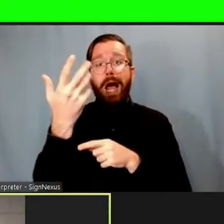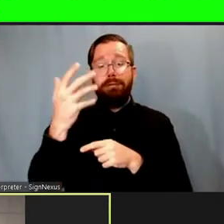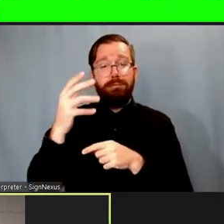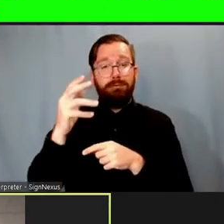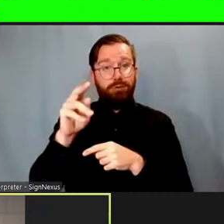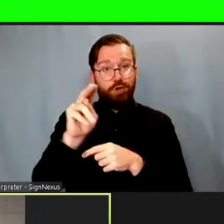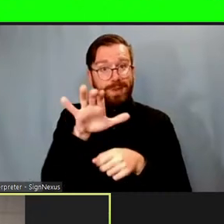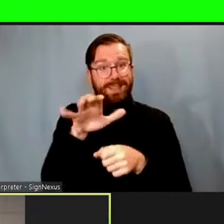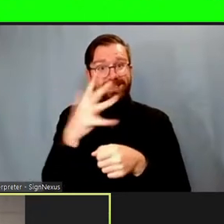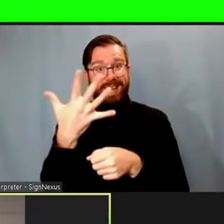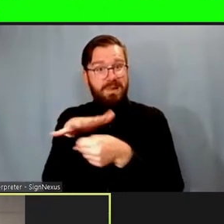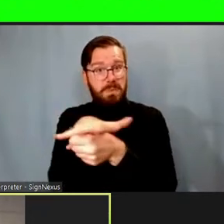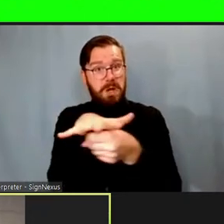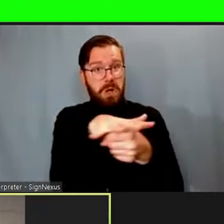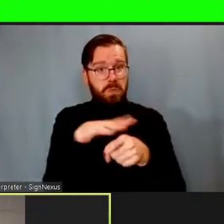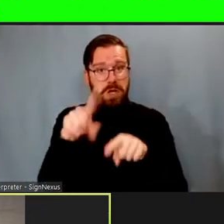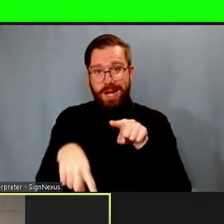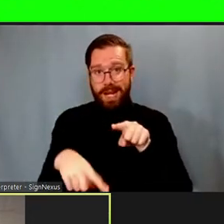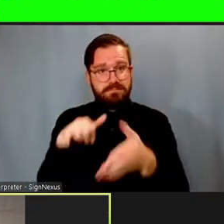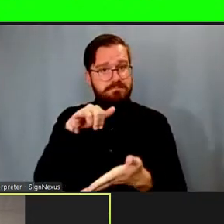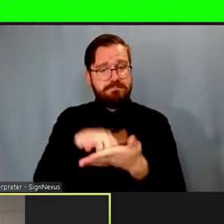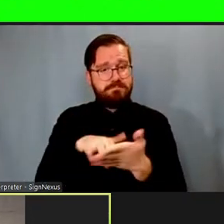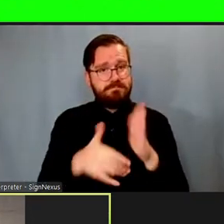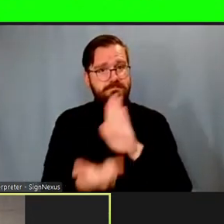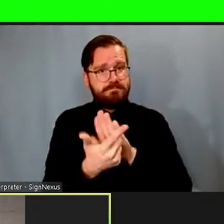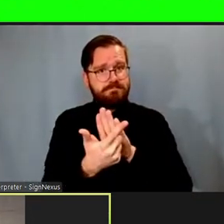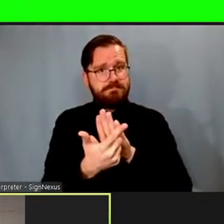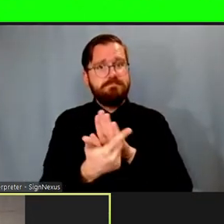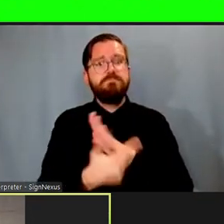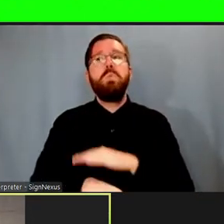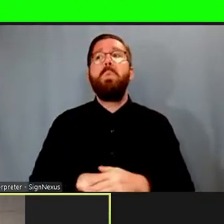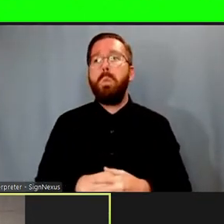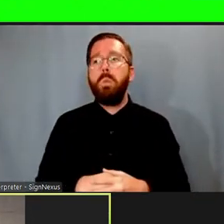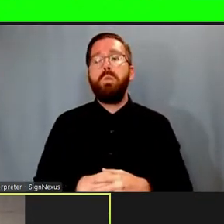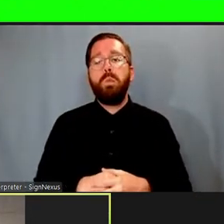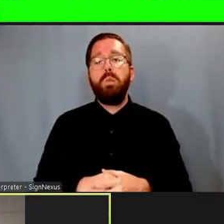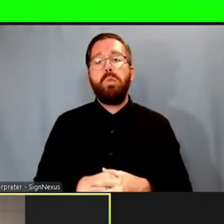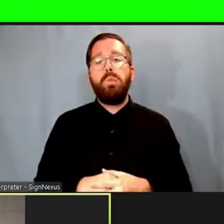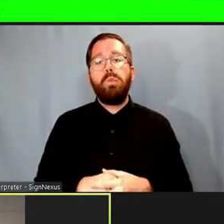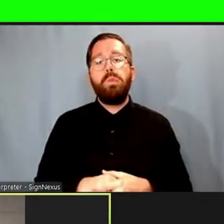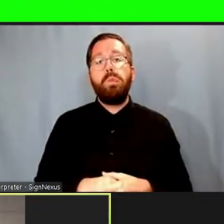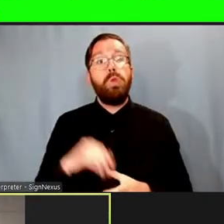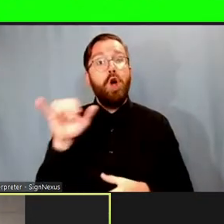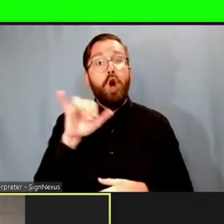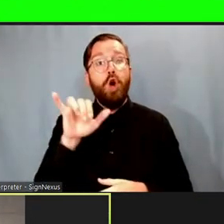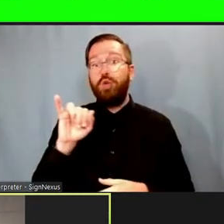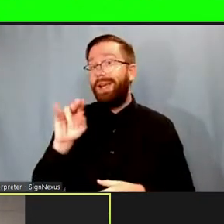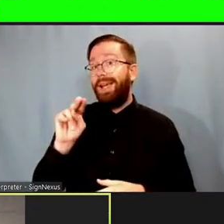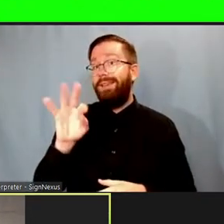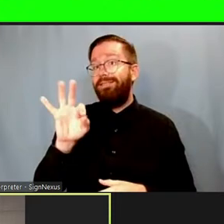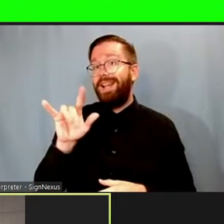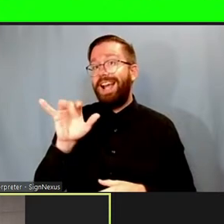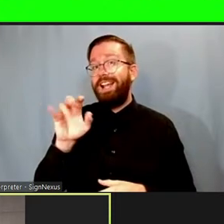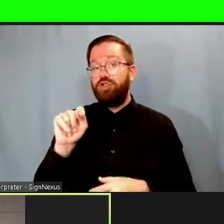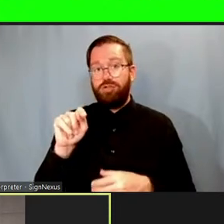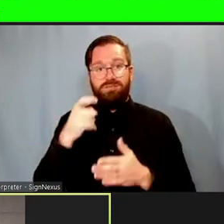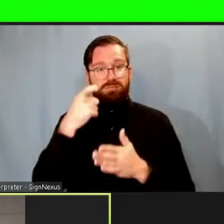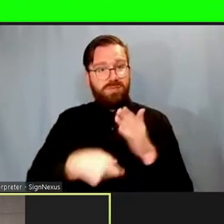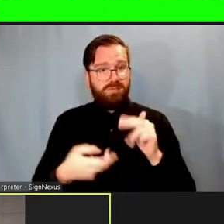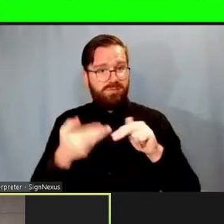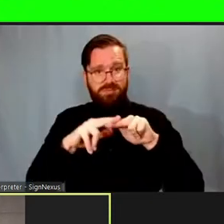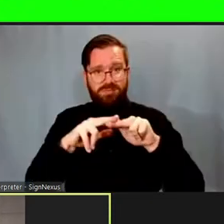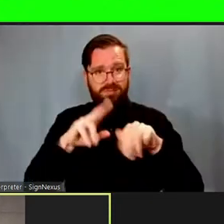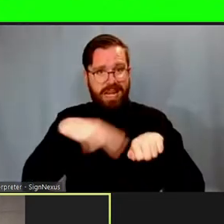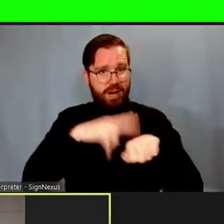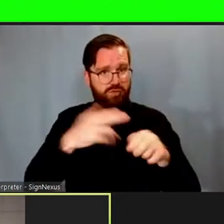restrict further things in manhattan and we have to understand the inflation there's inflation just why are we